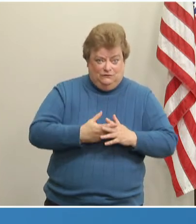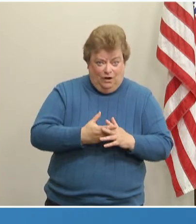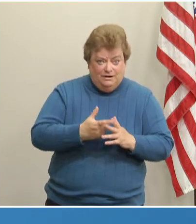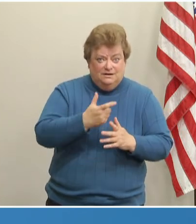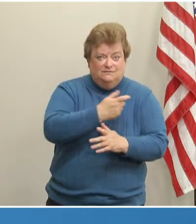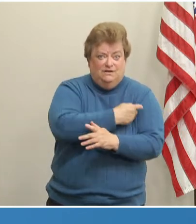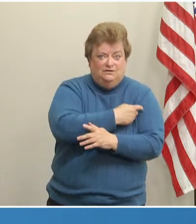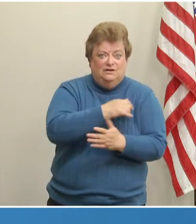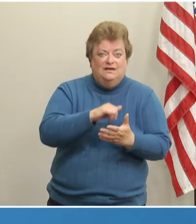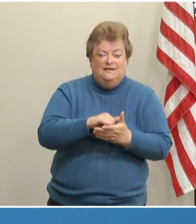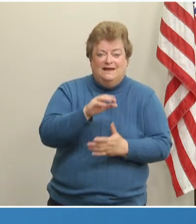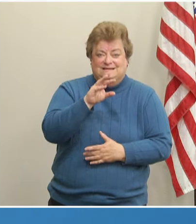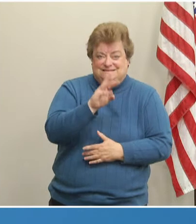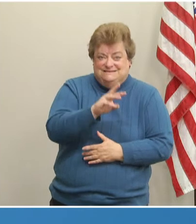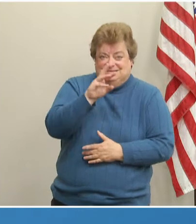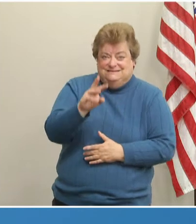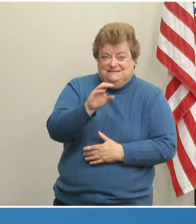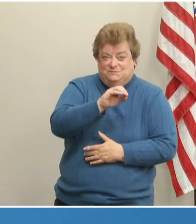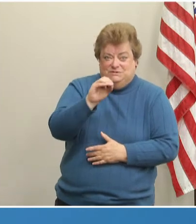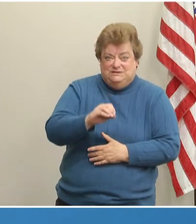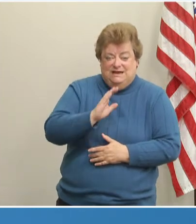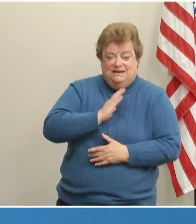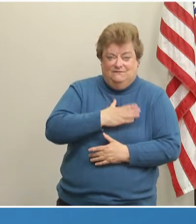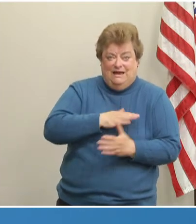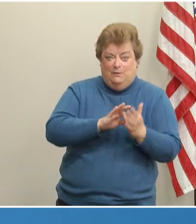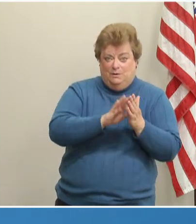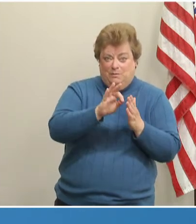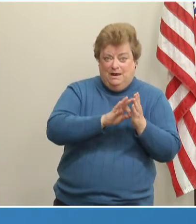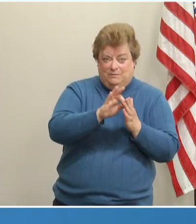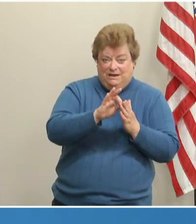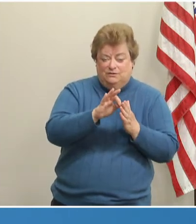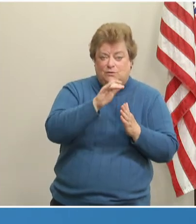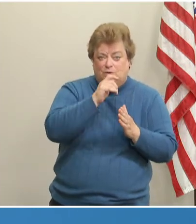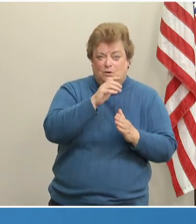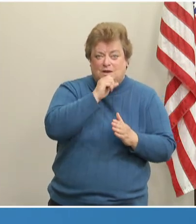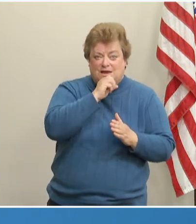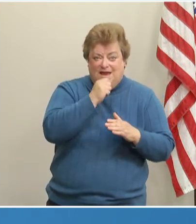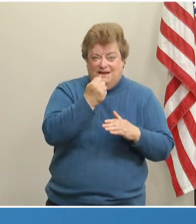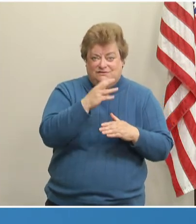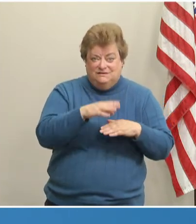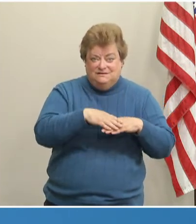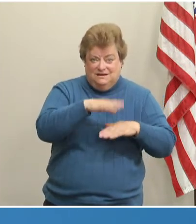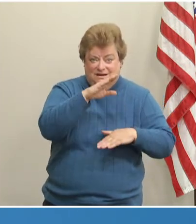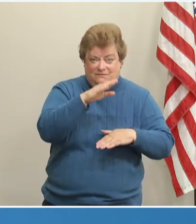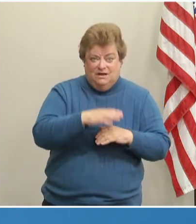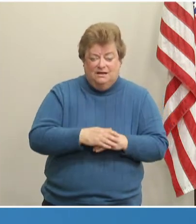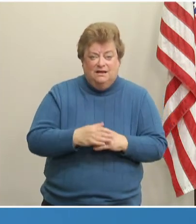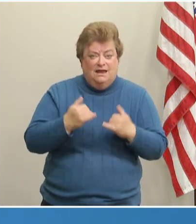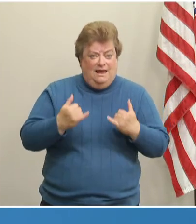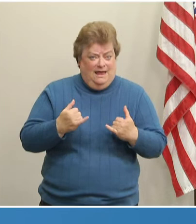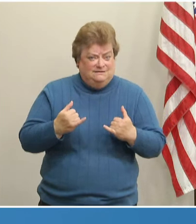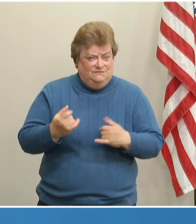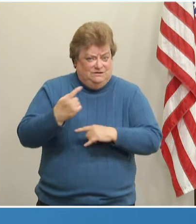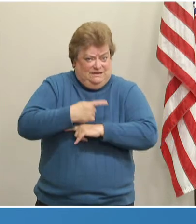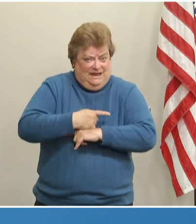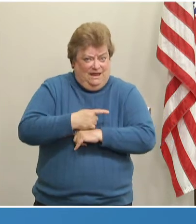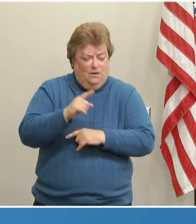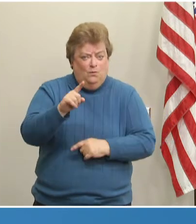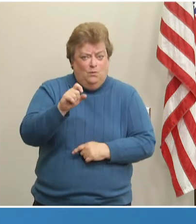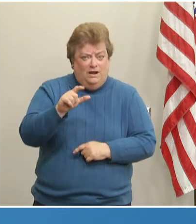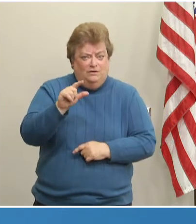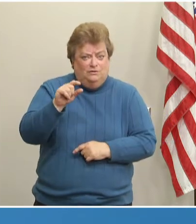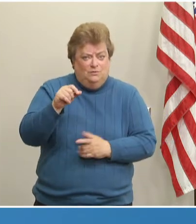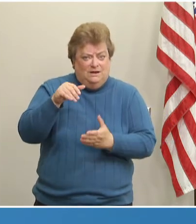That's 66% of the population aged 16 and older. And as of today, almost